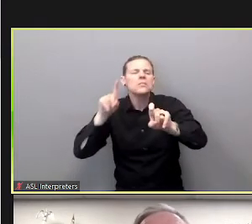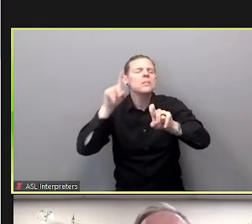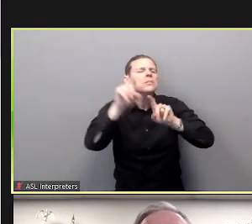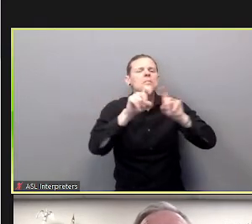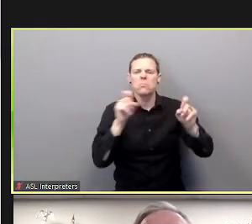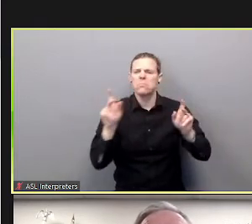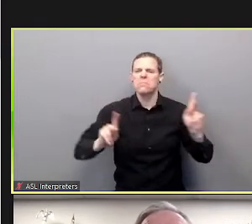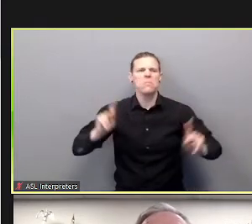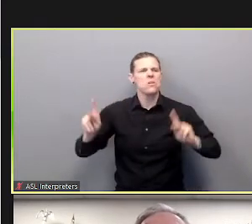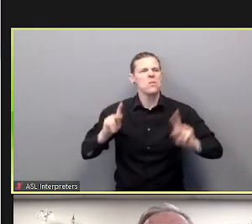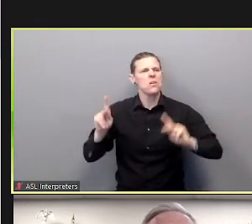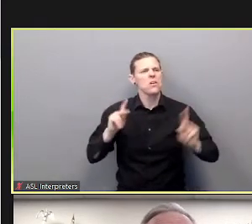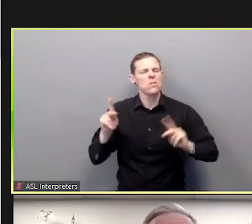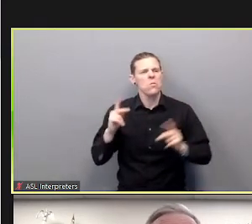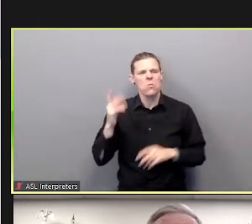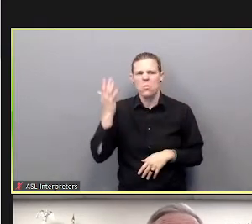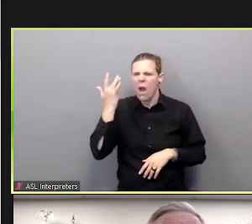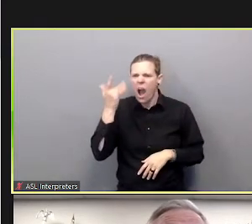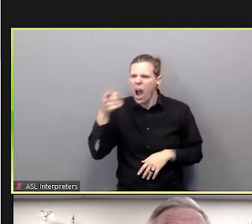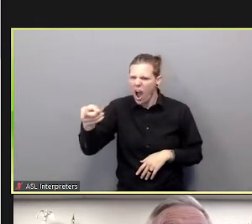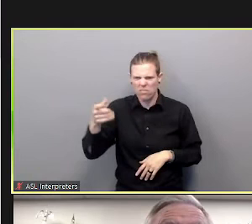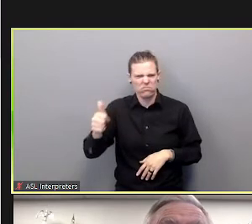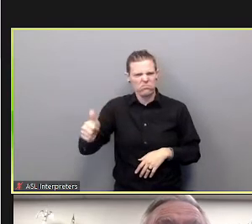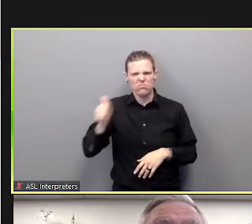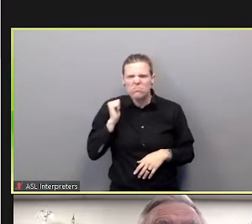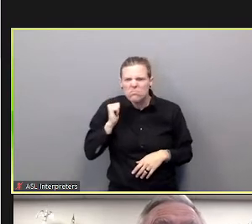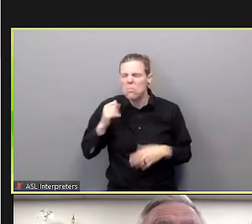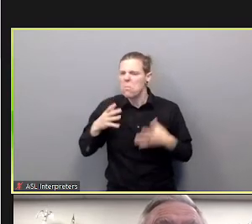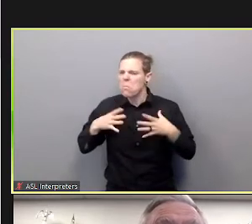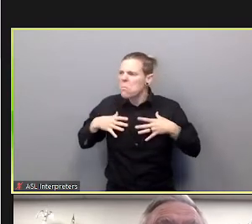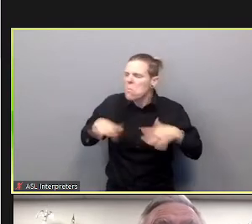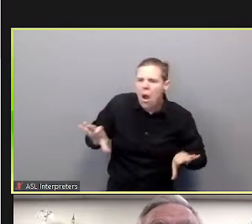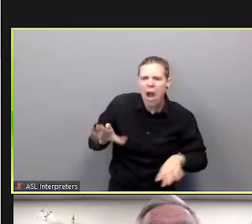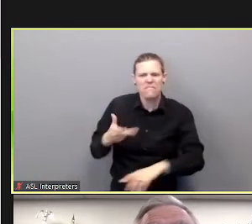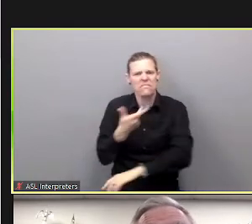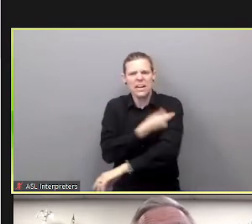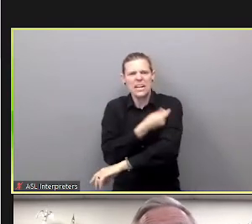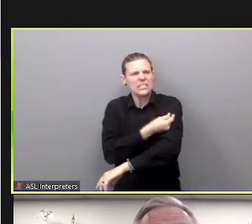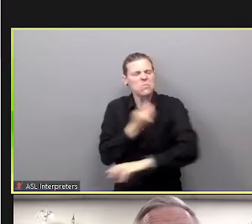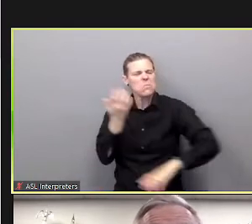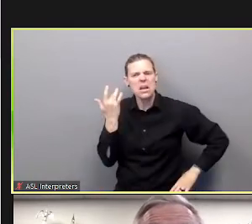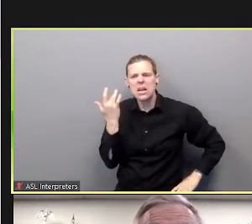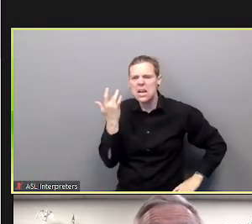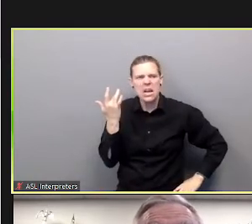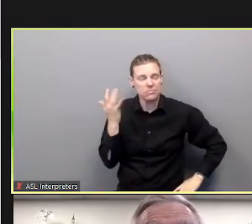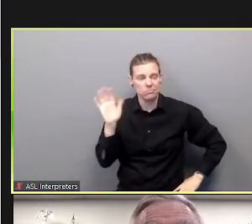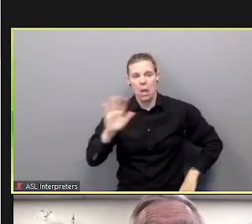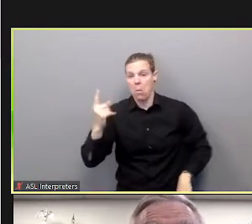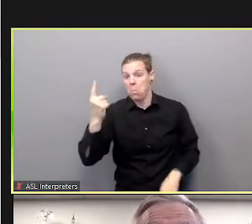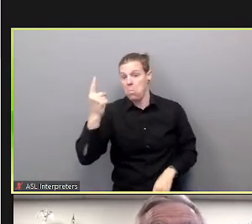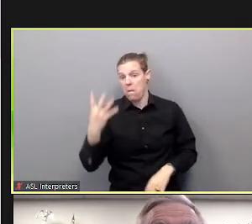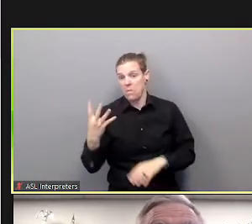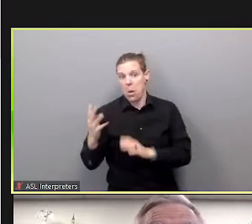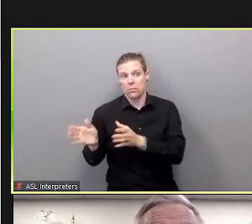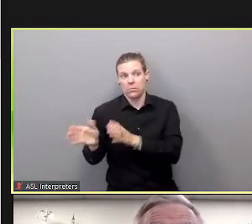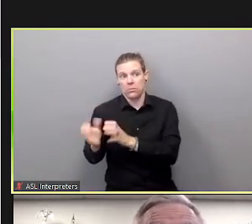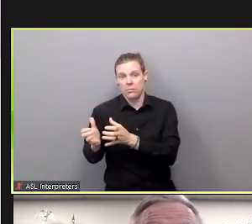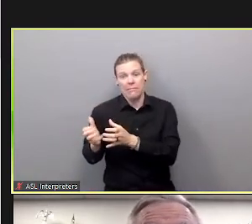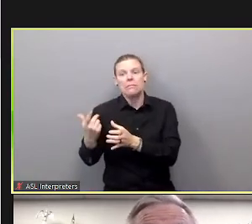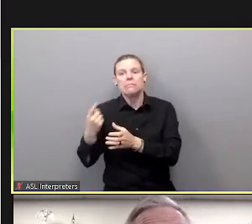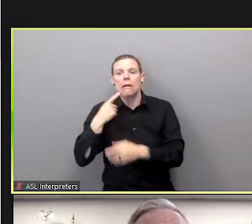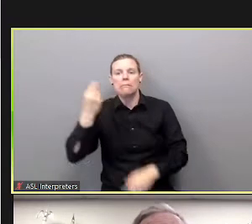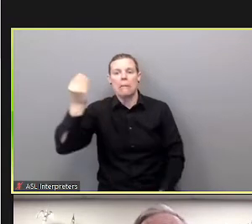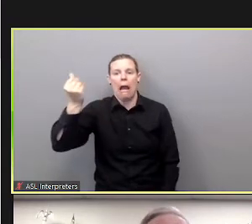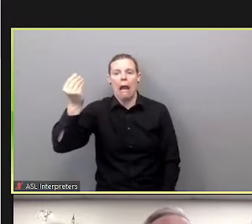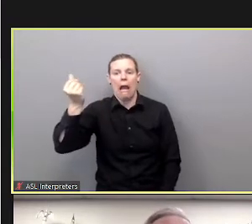for unvaccinated people. And like a quarter of people were worried about the cost of the vaccine. The vaccine is completely